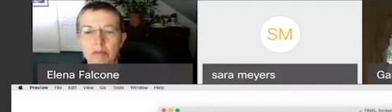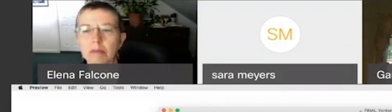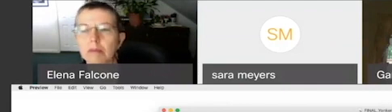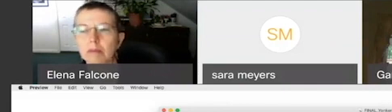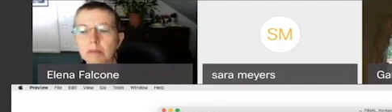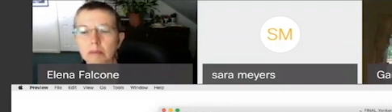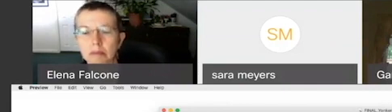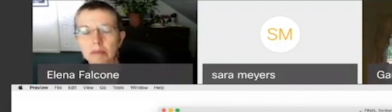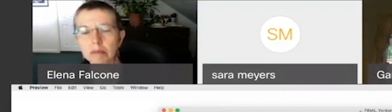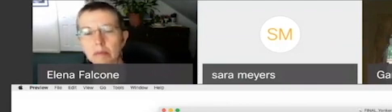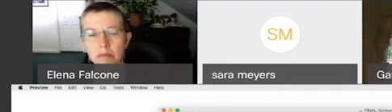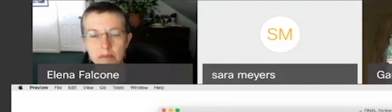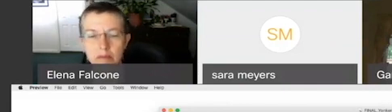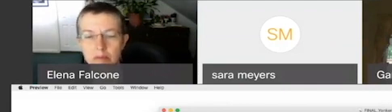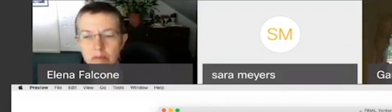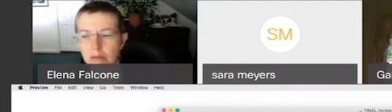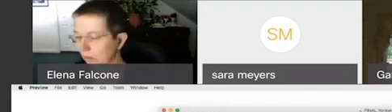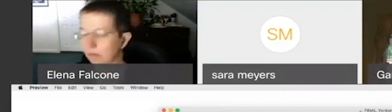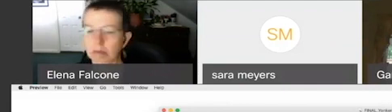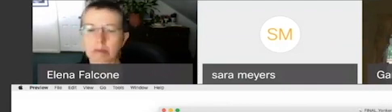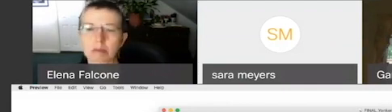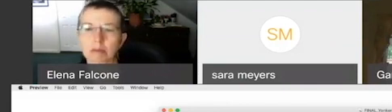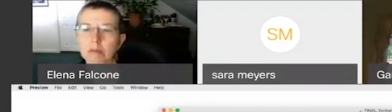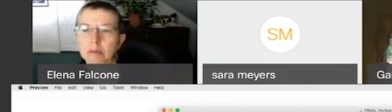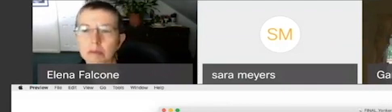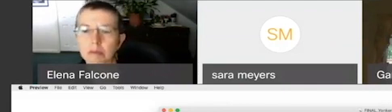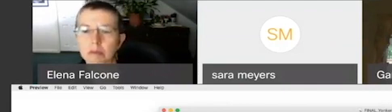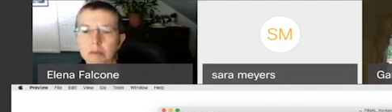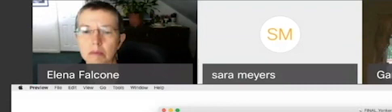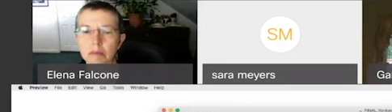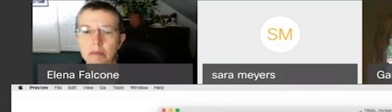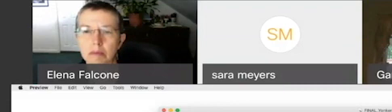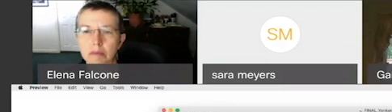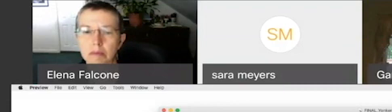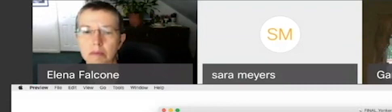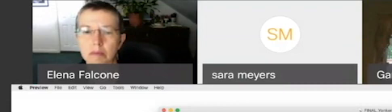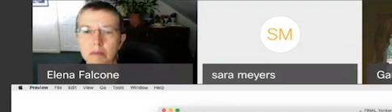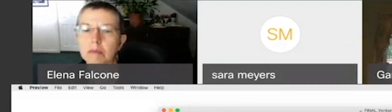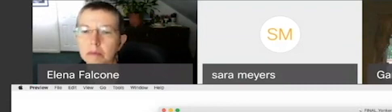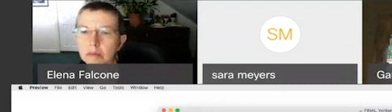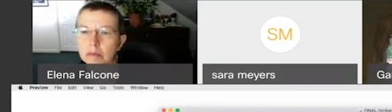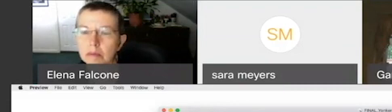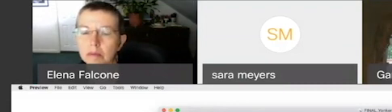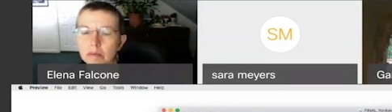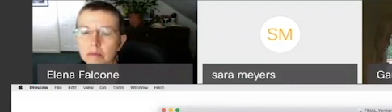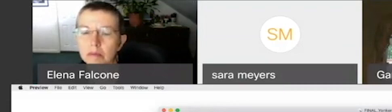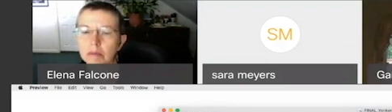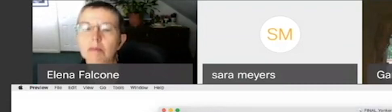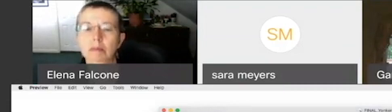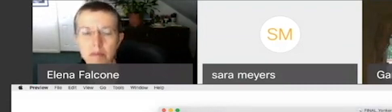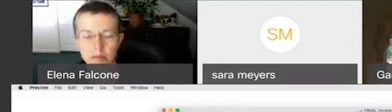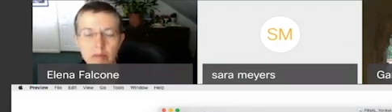these are generally understood to be the activities of daily living, and people will need assistance